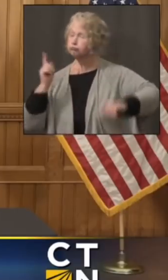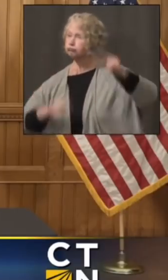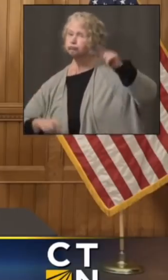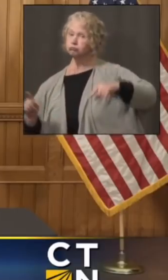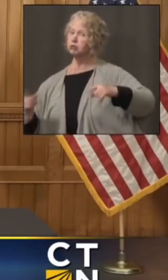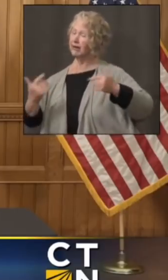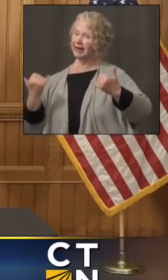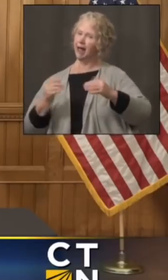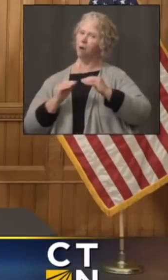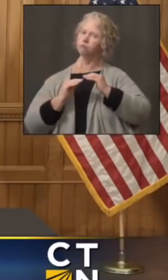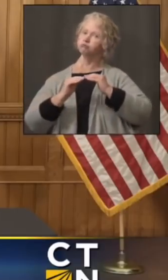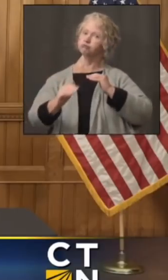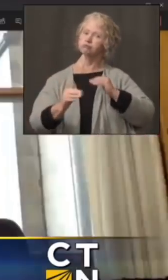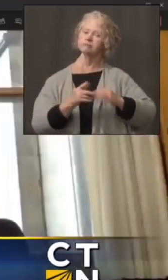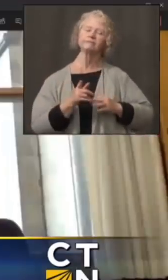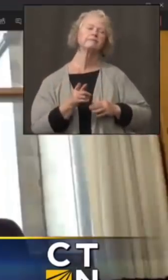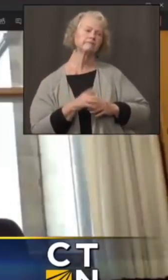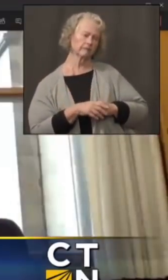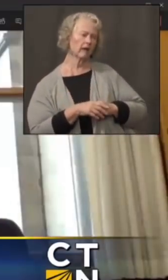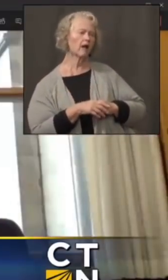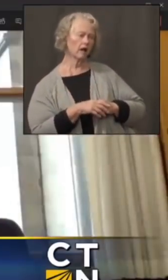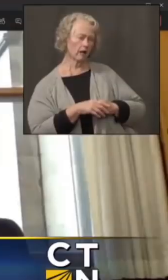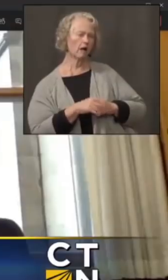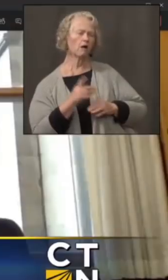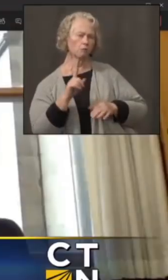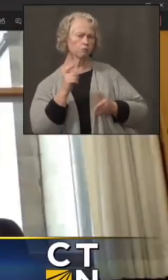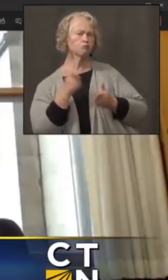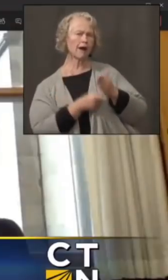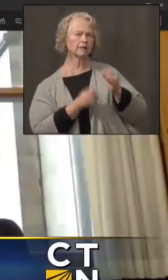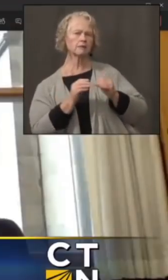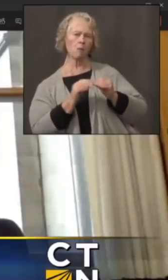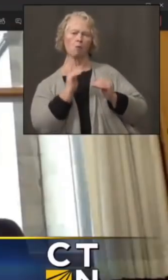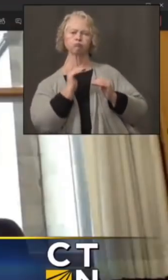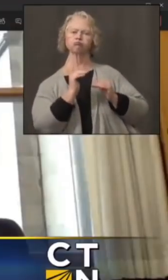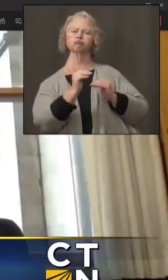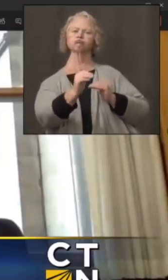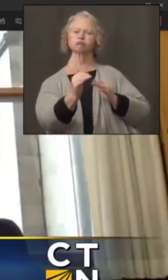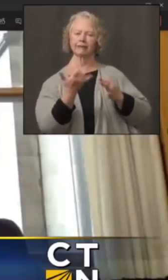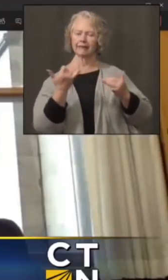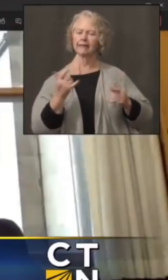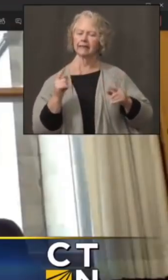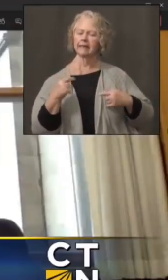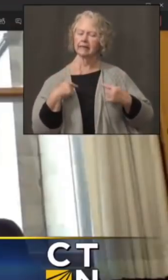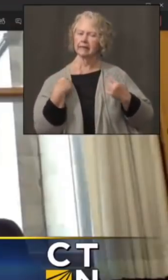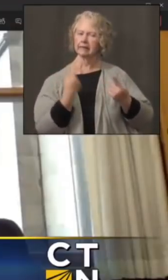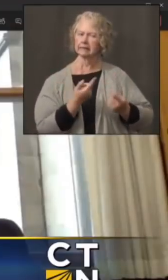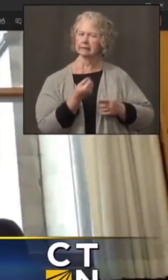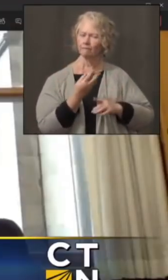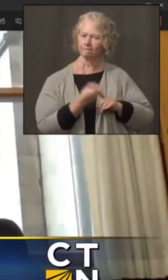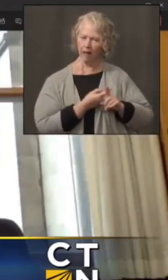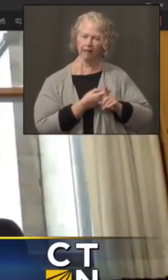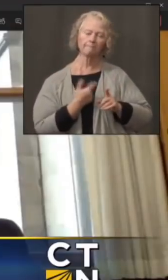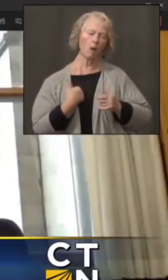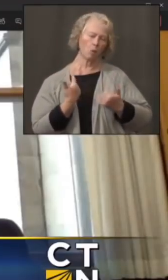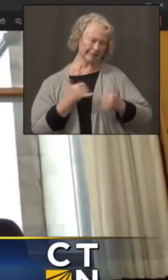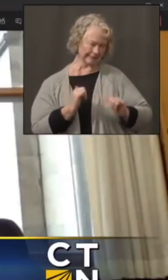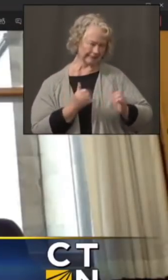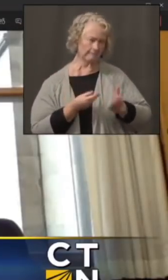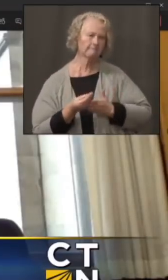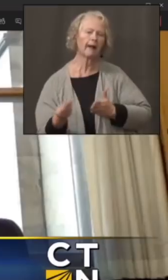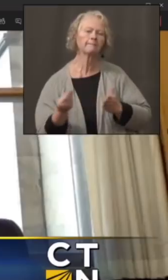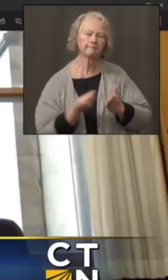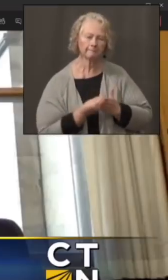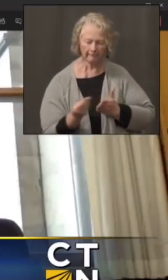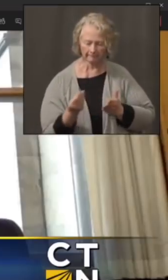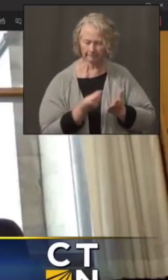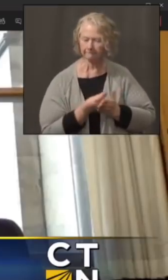May? Yeah, prices have largely normalized and have for some number of months. And yes, we continue to purchase